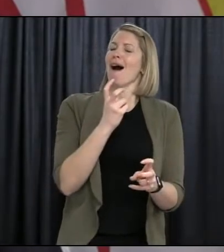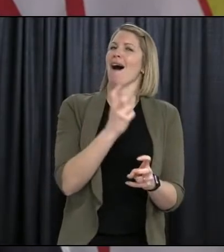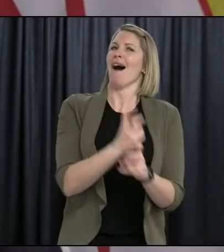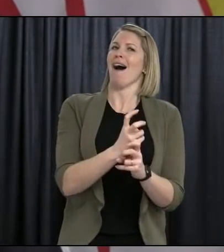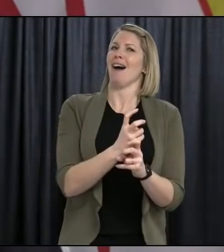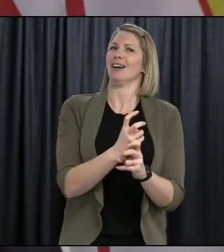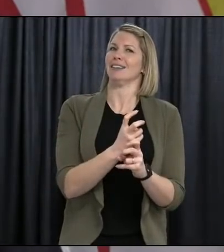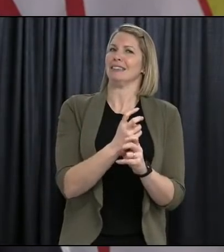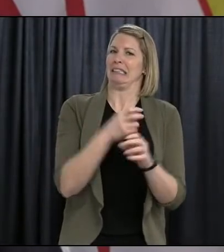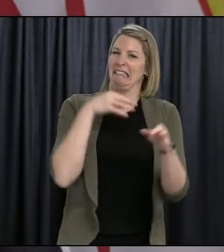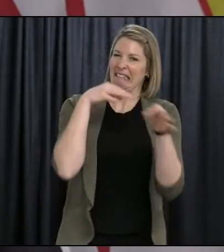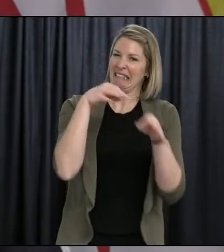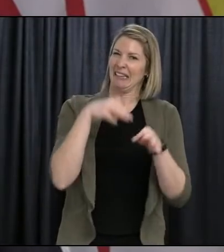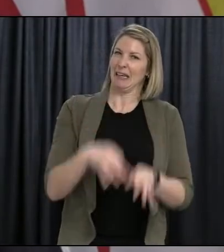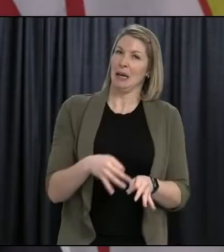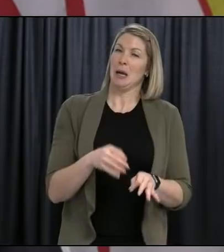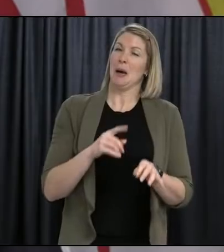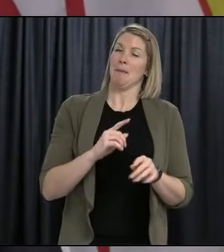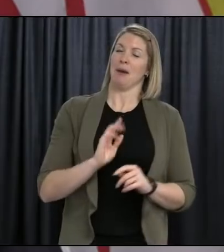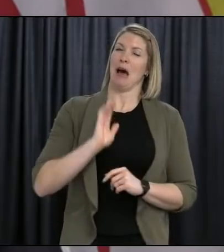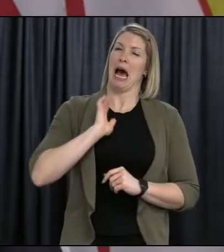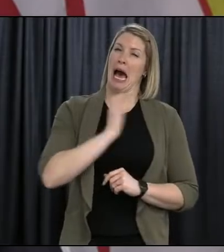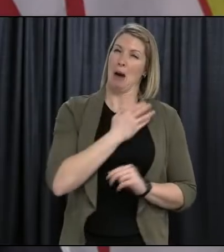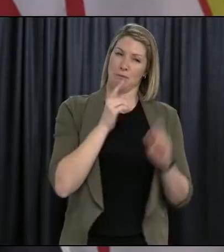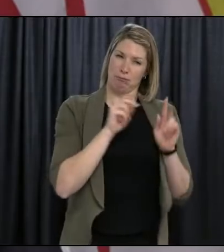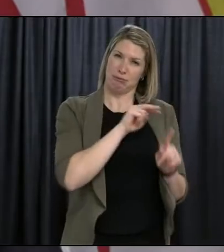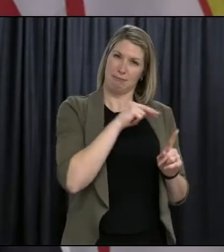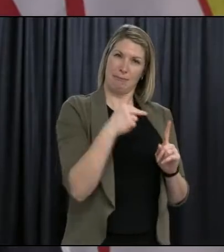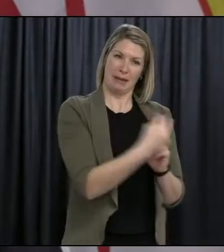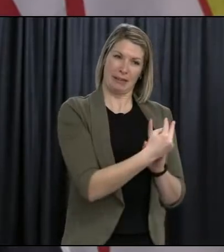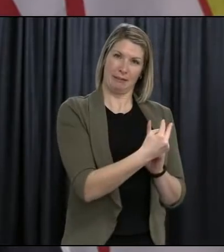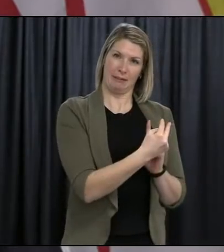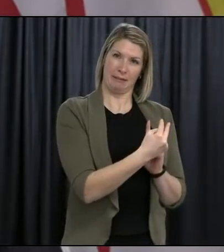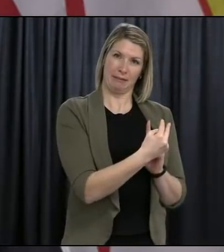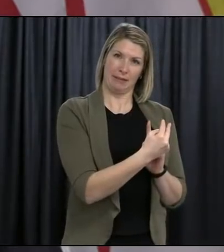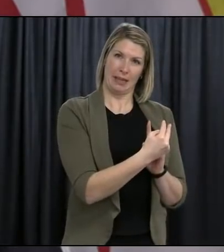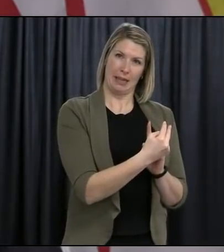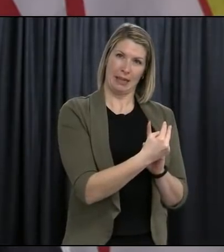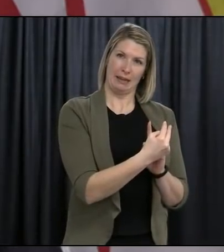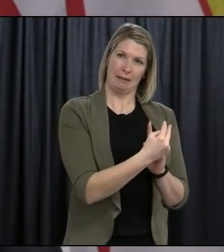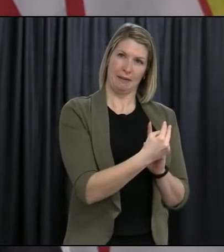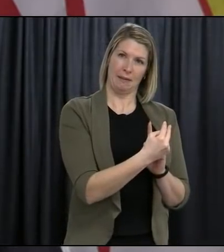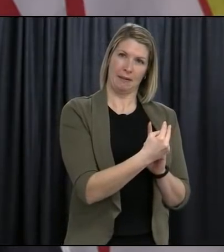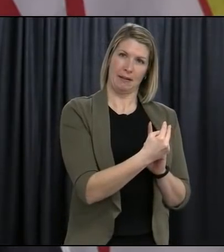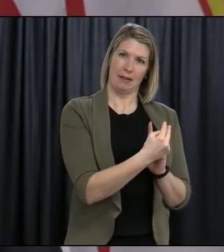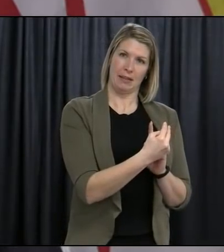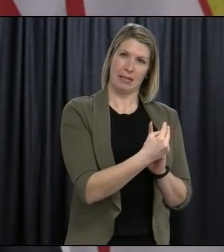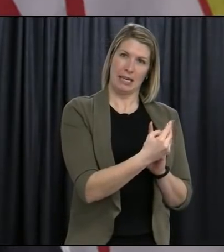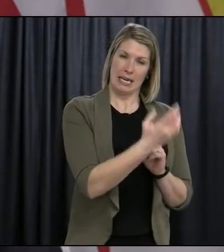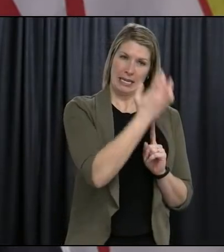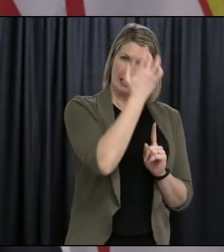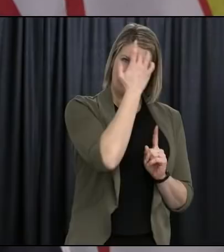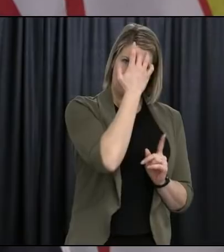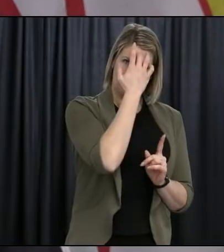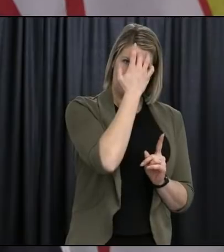strict definition of recovery, it's 10 days post-onset, so after the